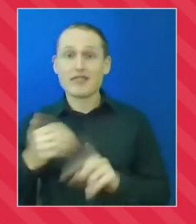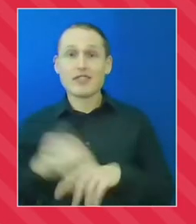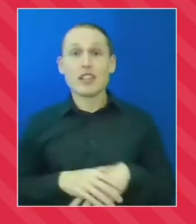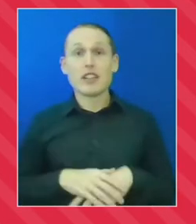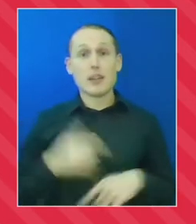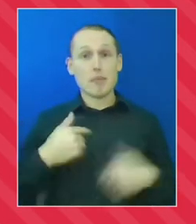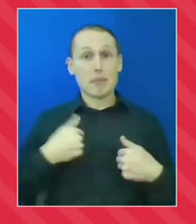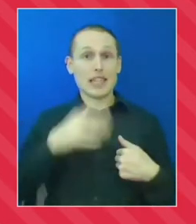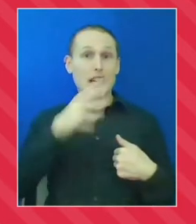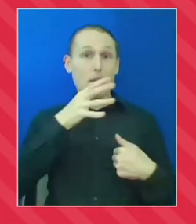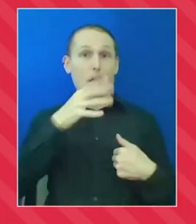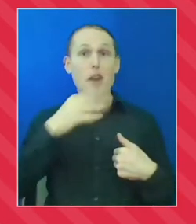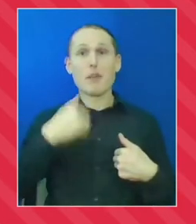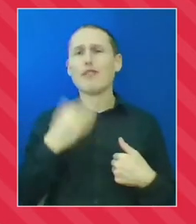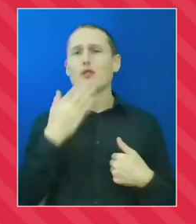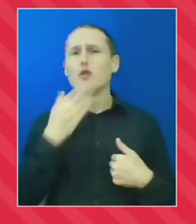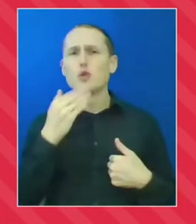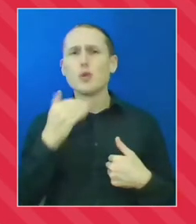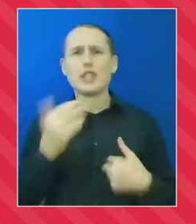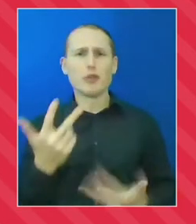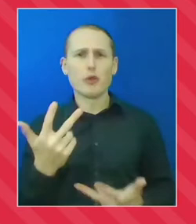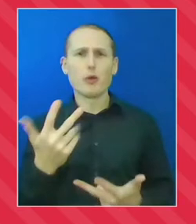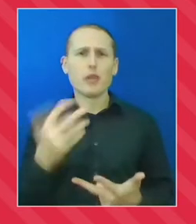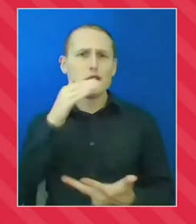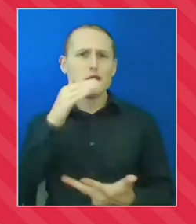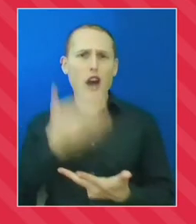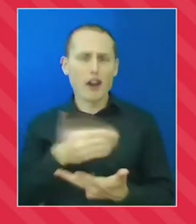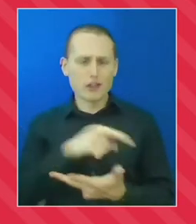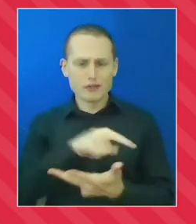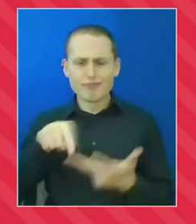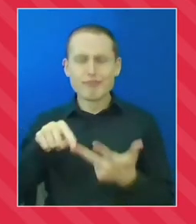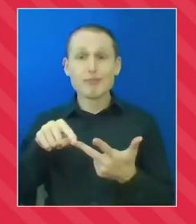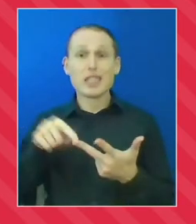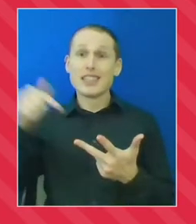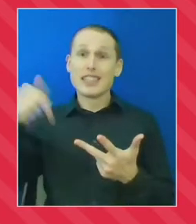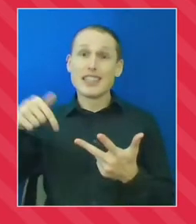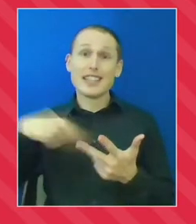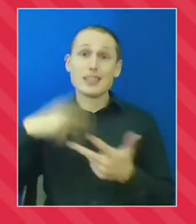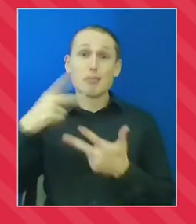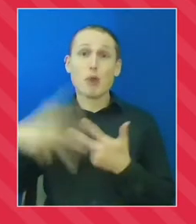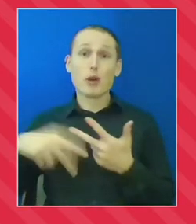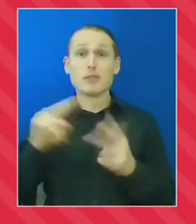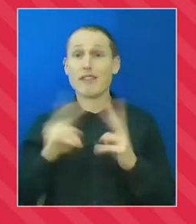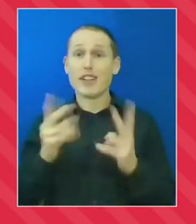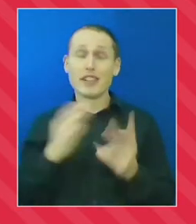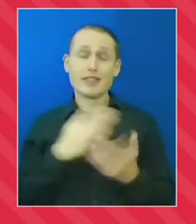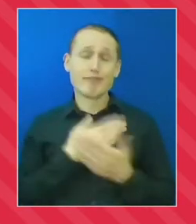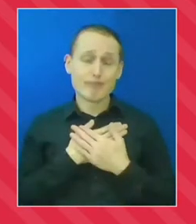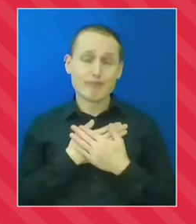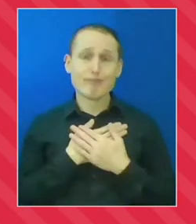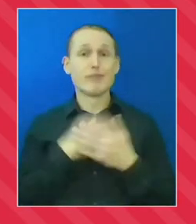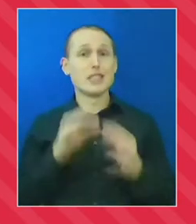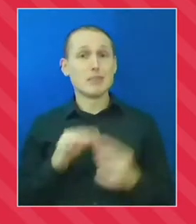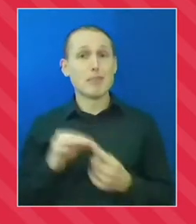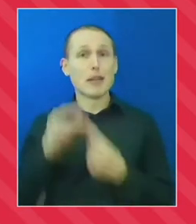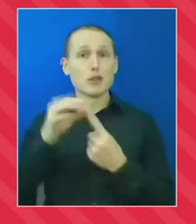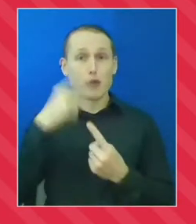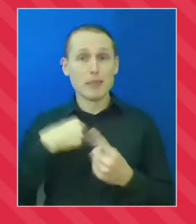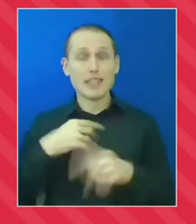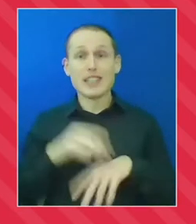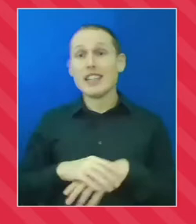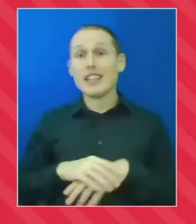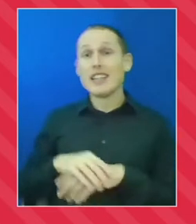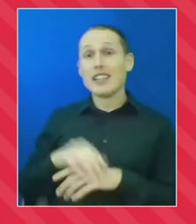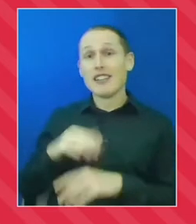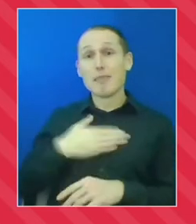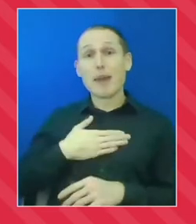Kamara, Camille, and Cameron, this program is very near and dear to my heart. My little ones love to try fruits and veggies, and some of